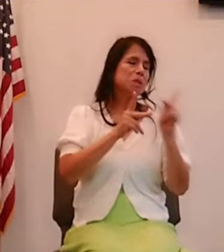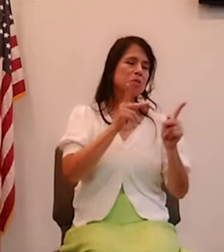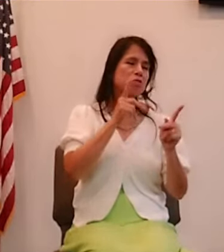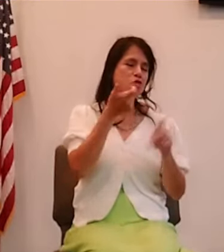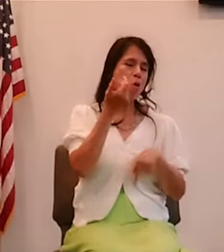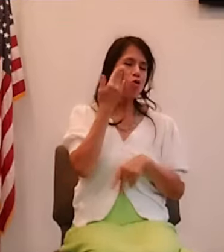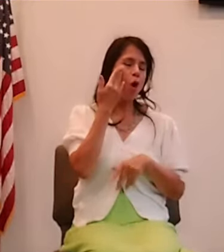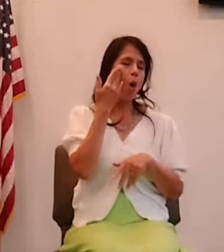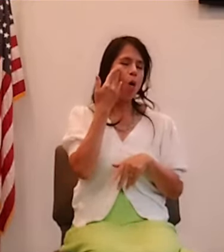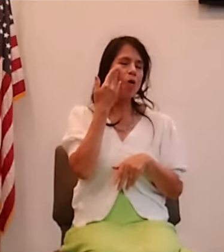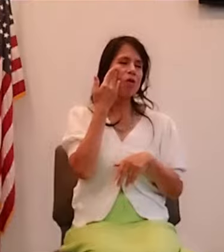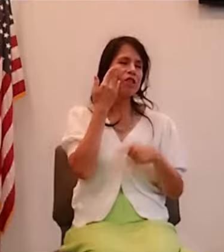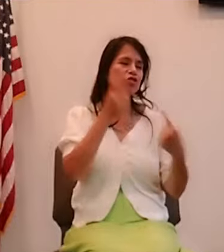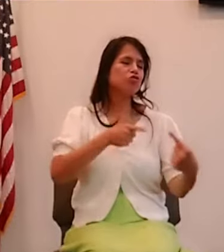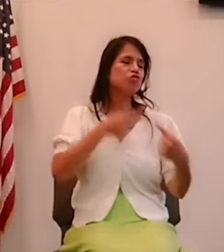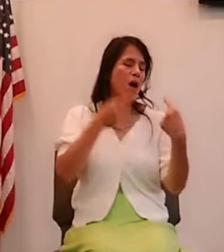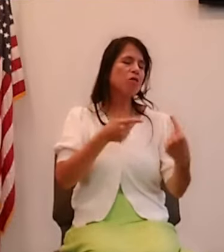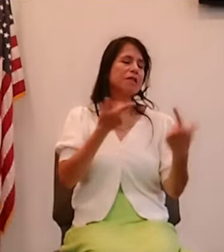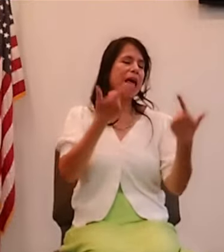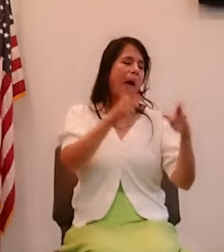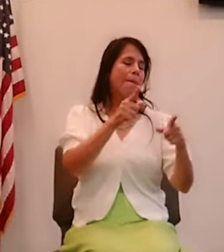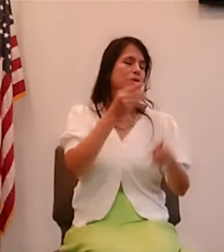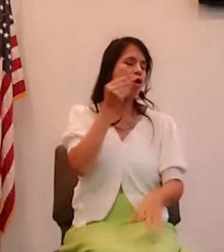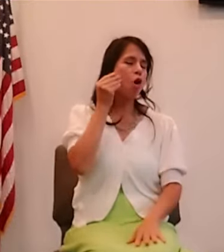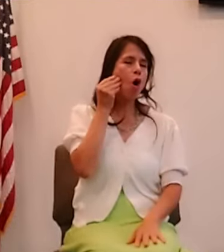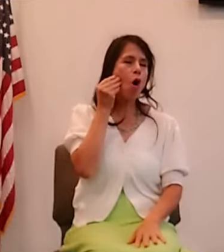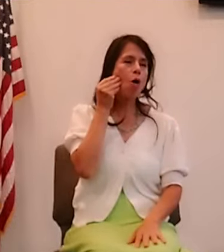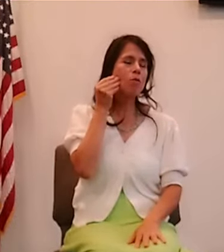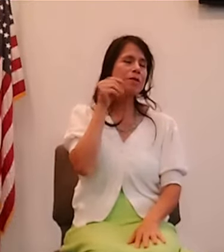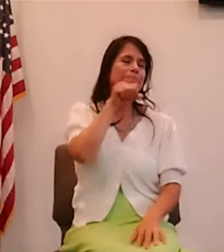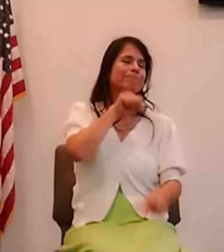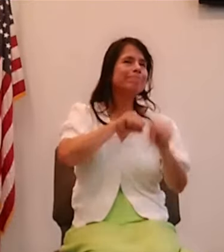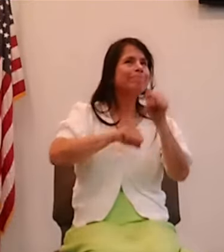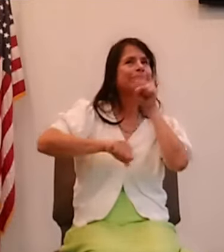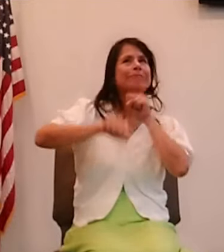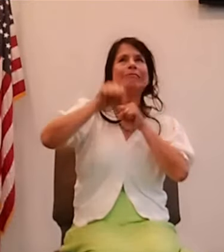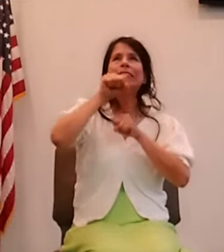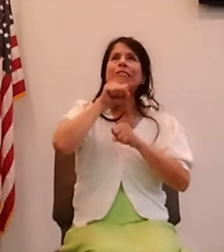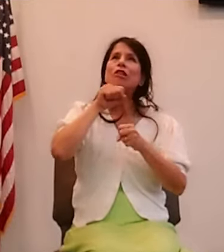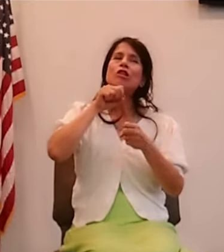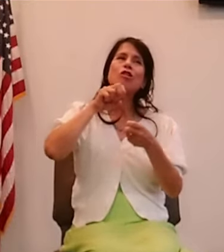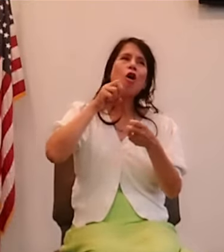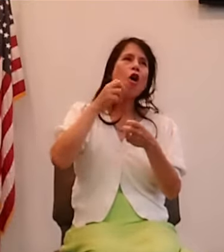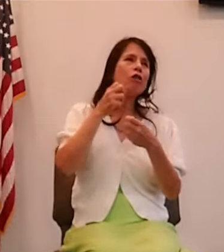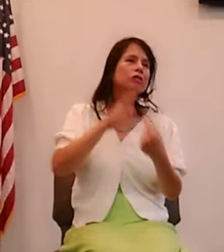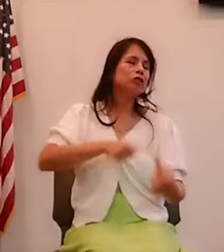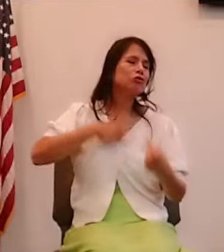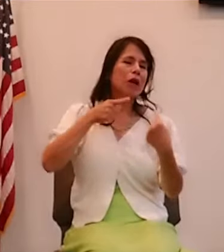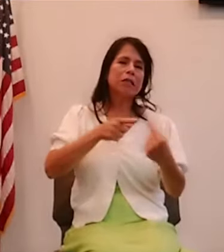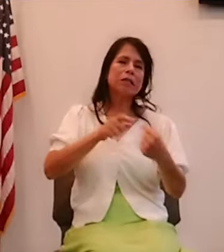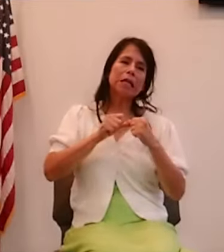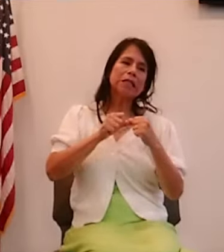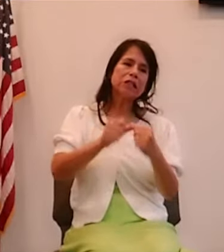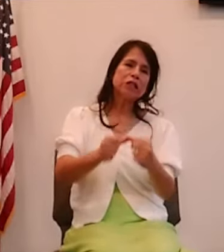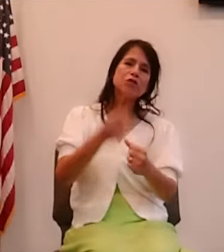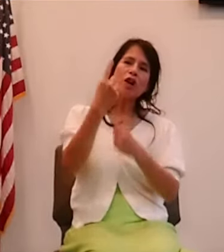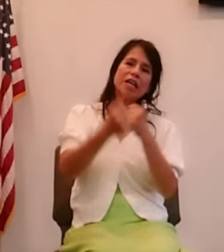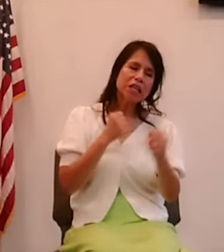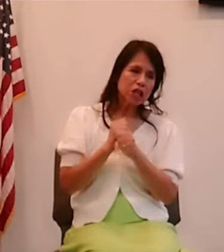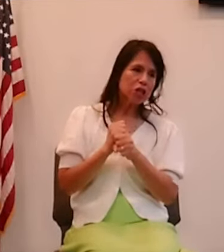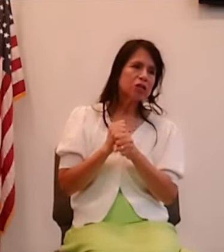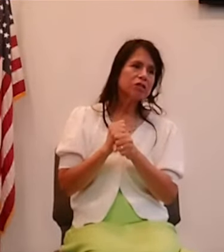our homes, the tough things that we endure, the kind of trials that endure for